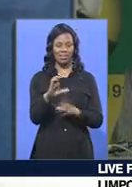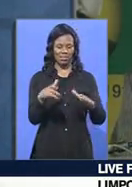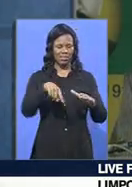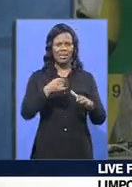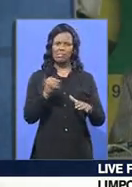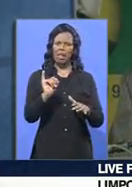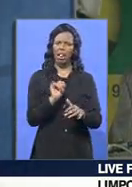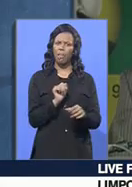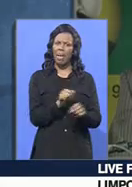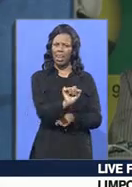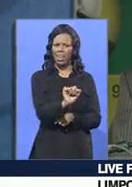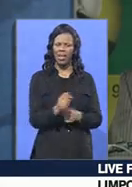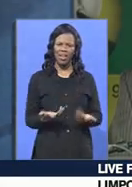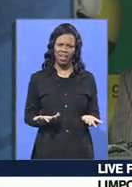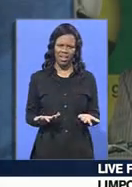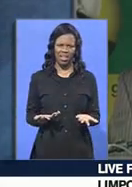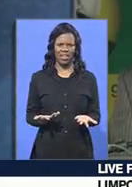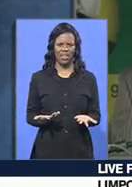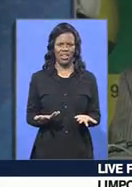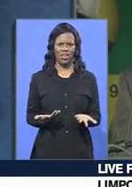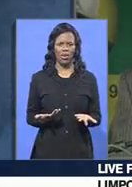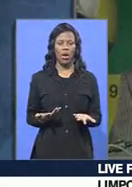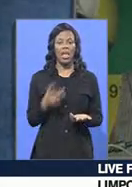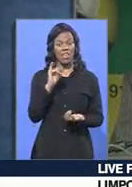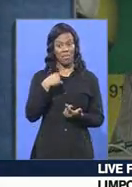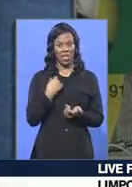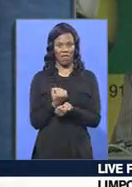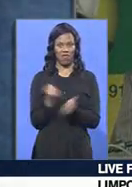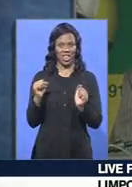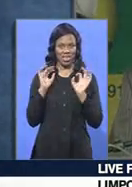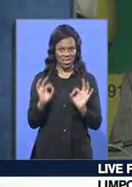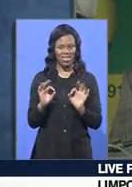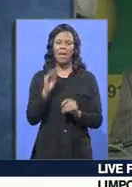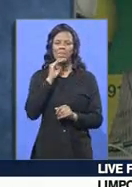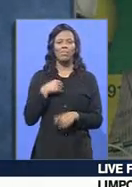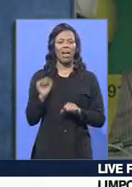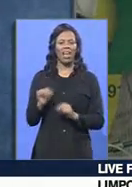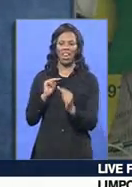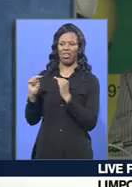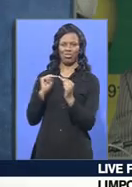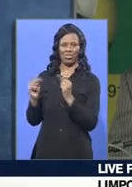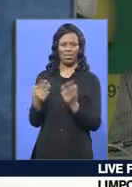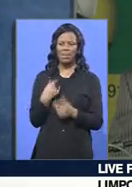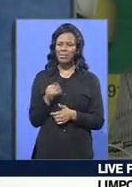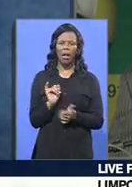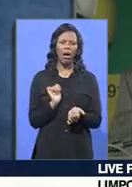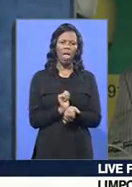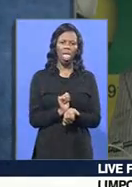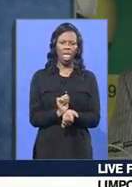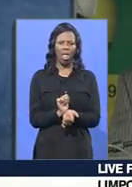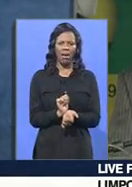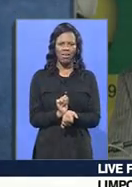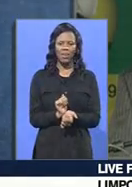banned? Only free men can negotiate. A prisoner cannot enter